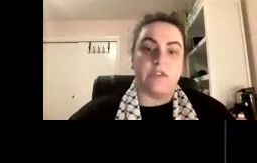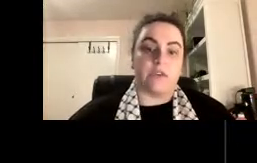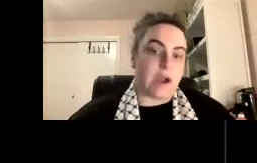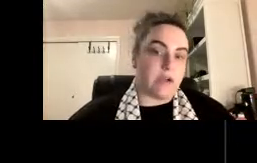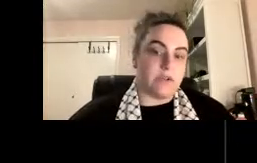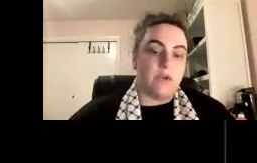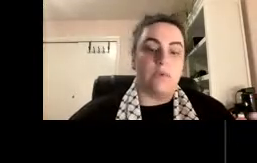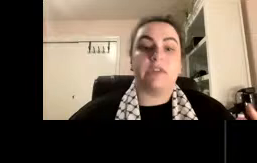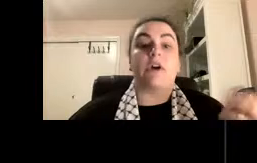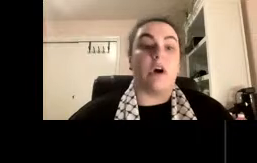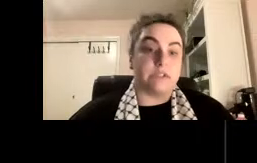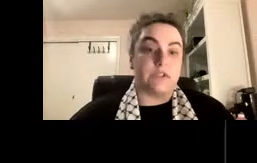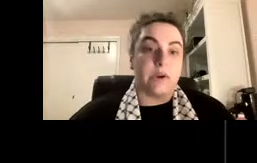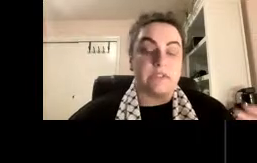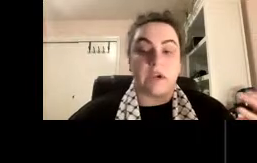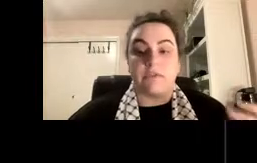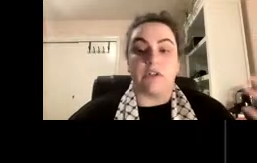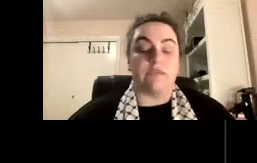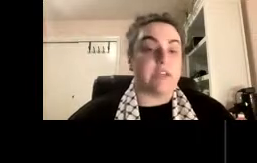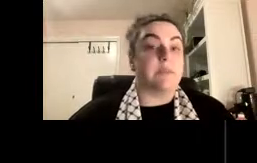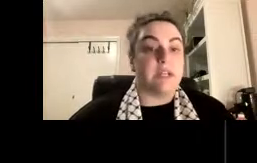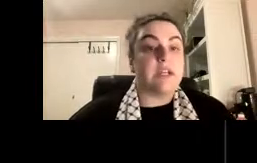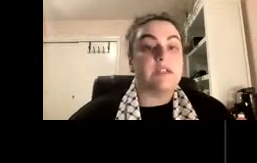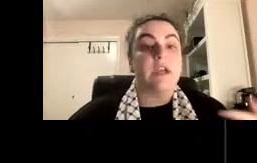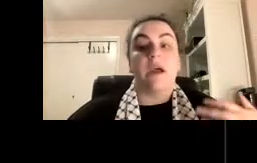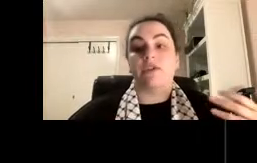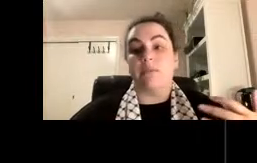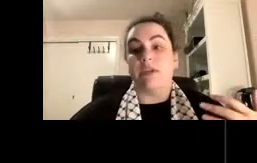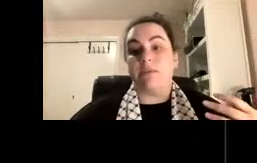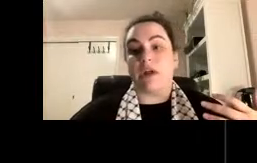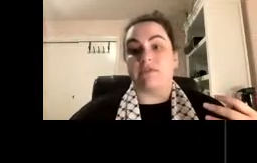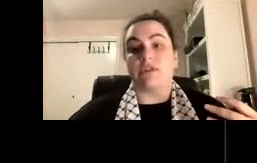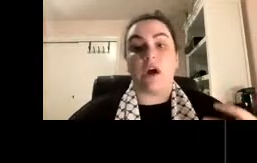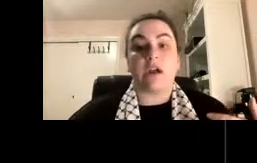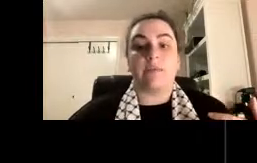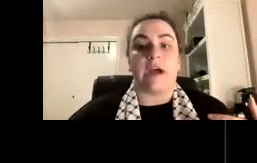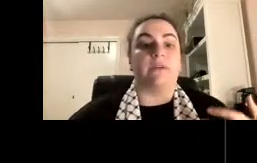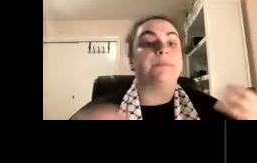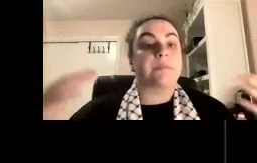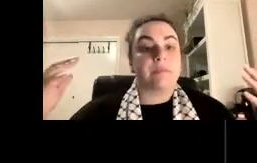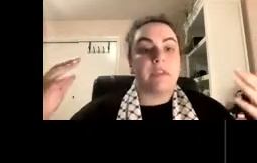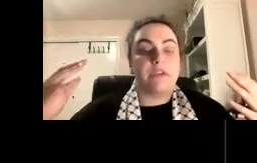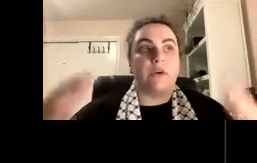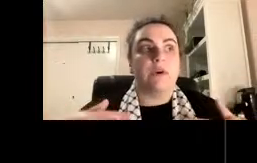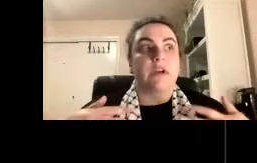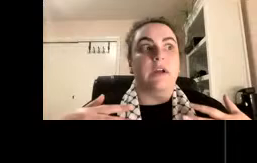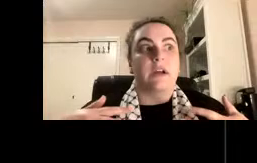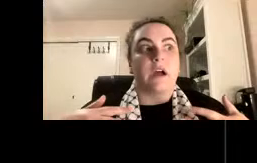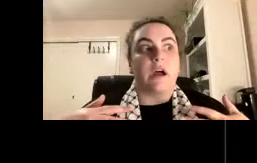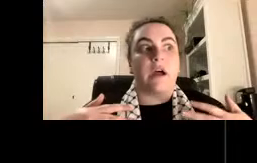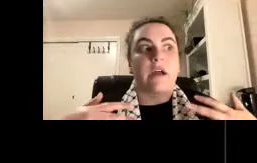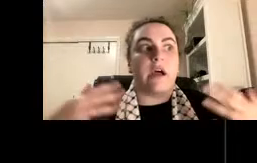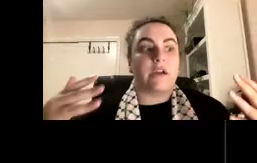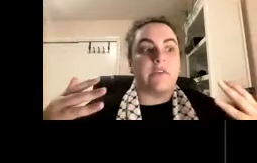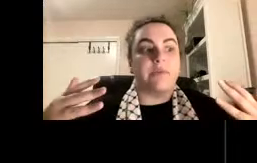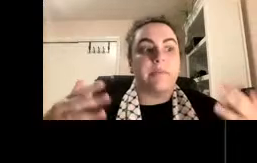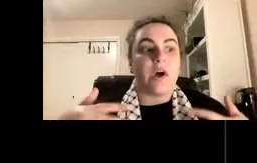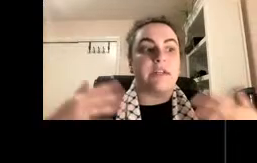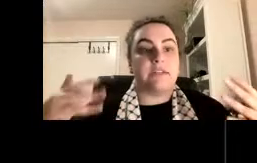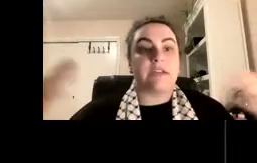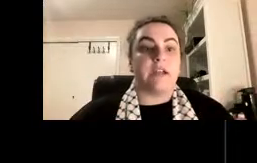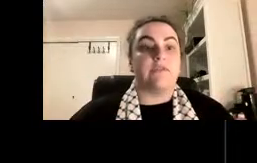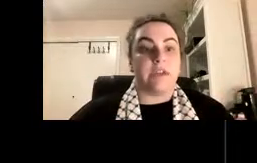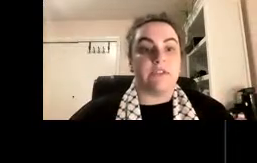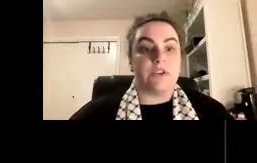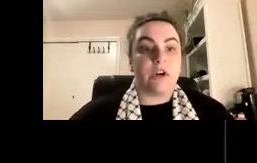on the ground, what the consequence of your investment is. So people often talk about, a government bond